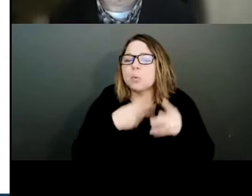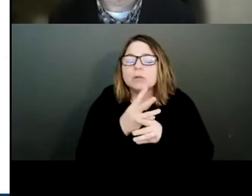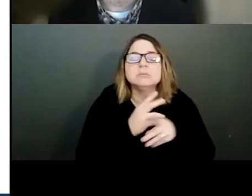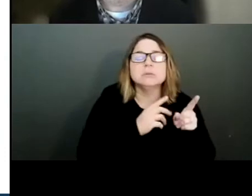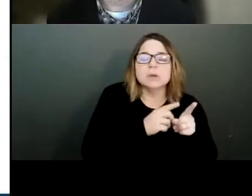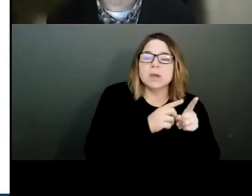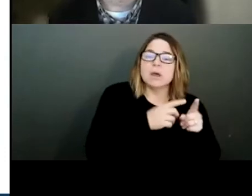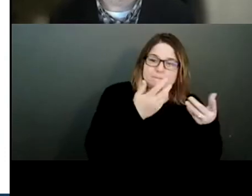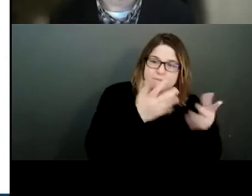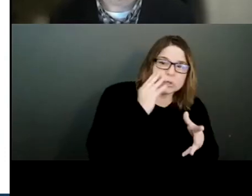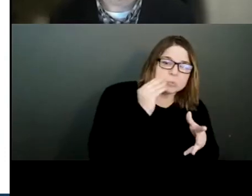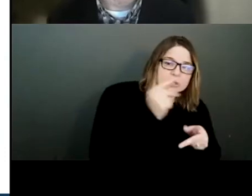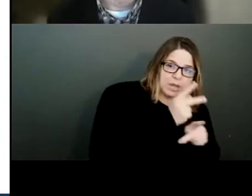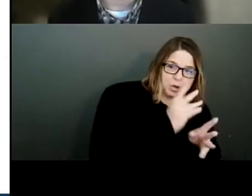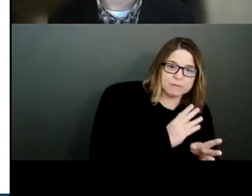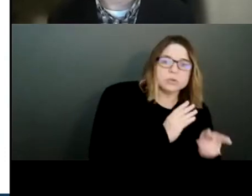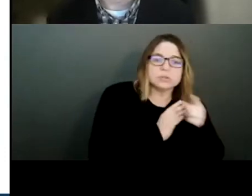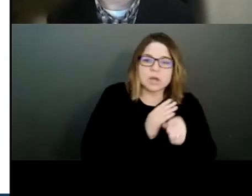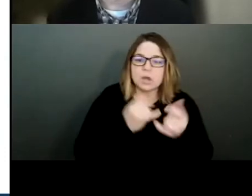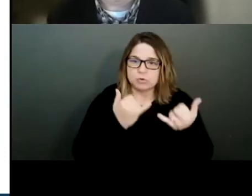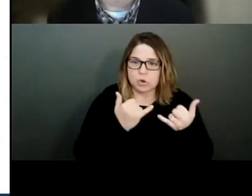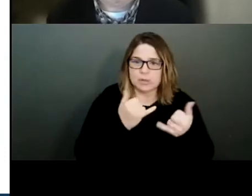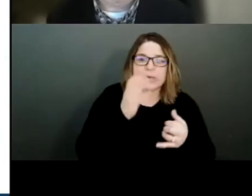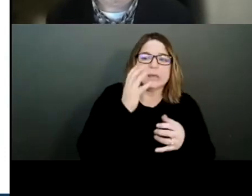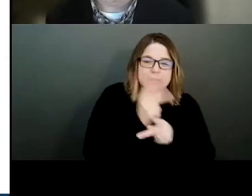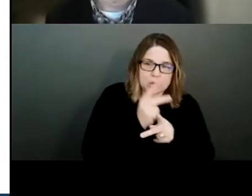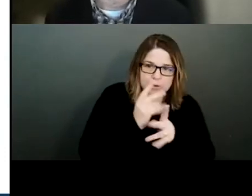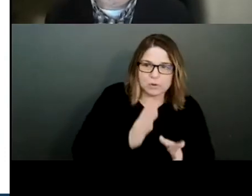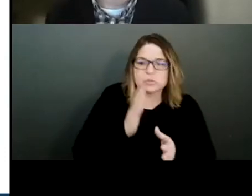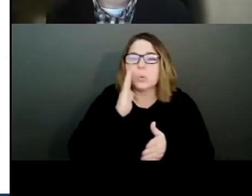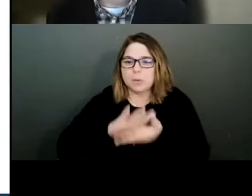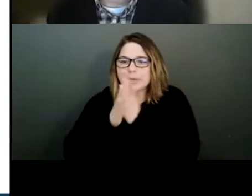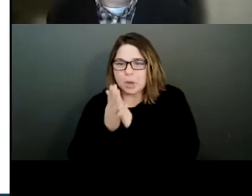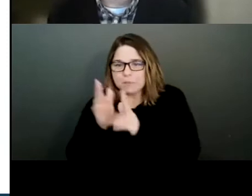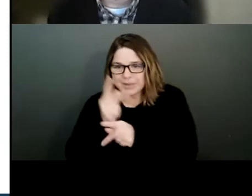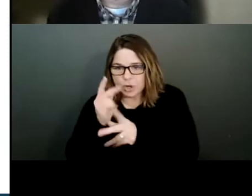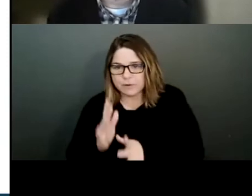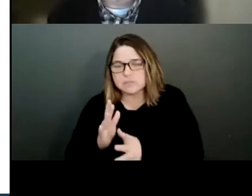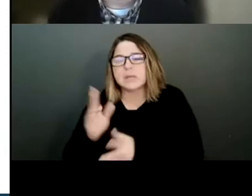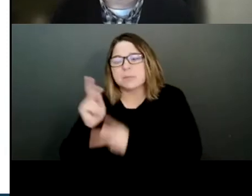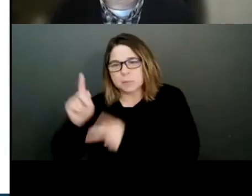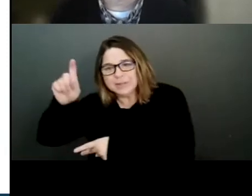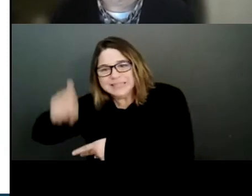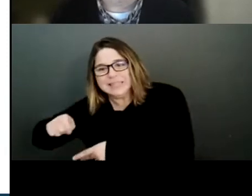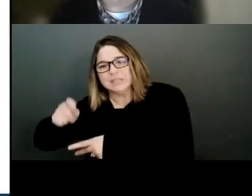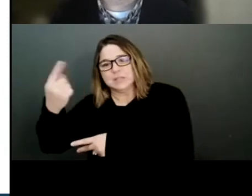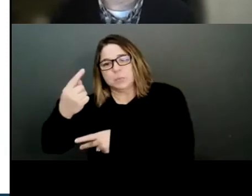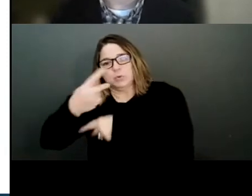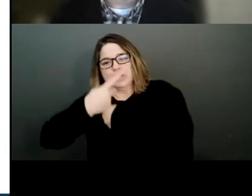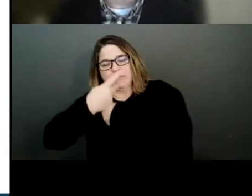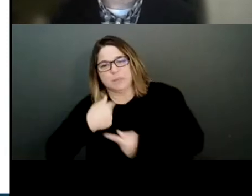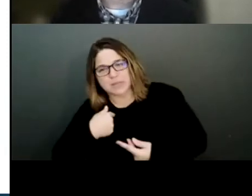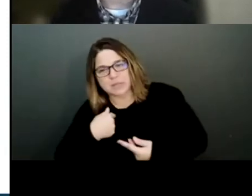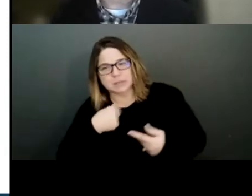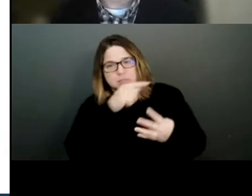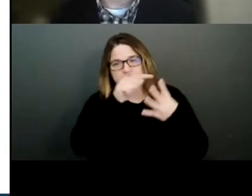need caregivers, and those who will become caregivers. And First Lady Rosalynn Carter was